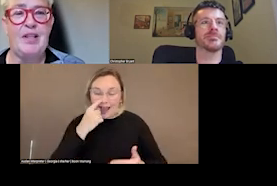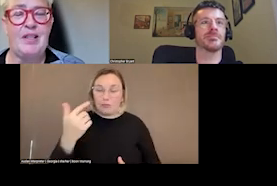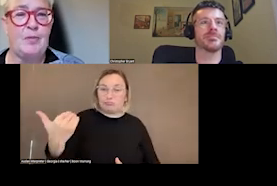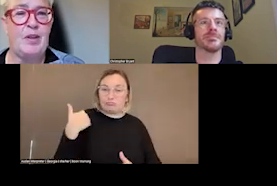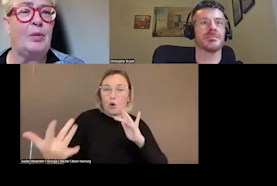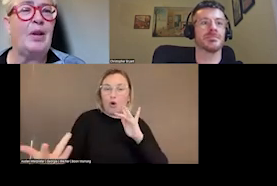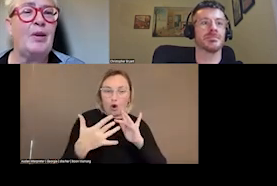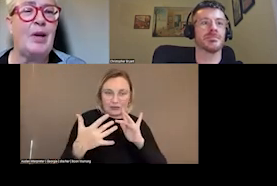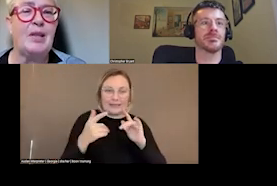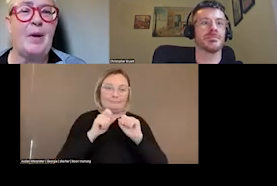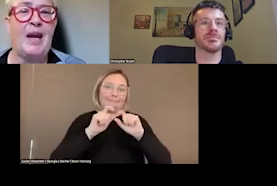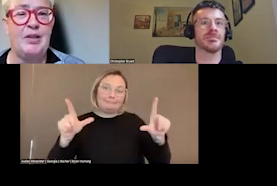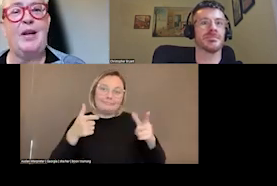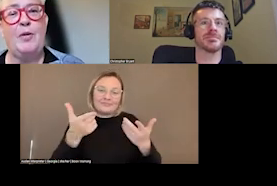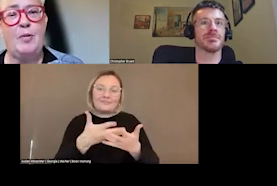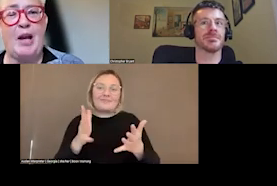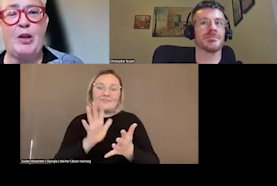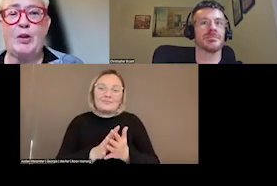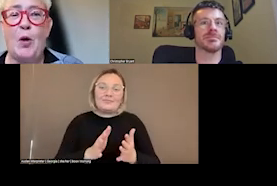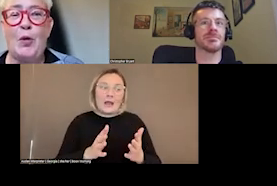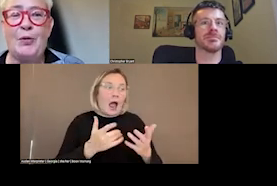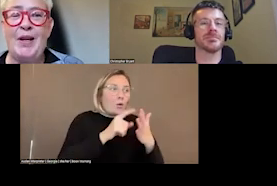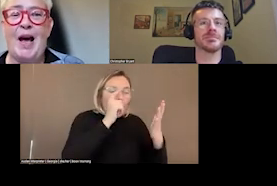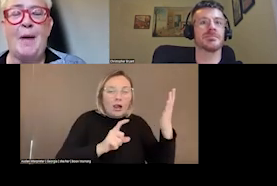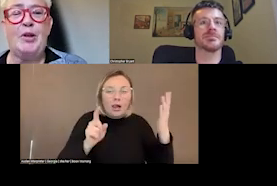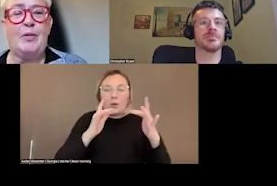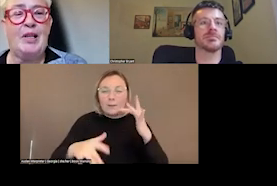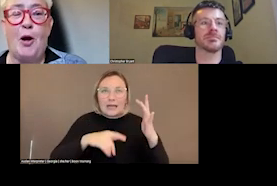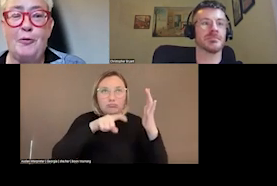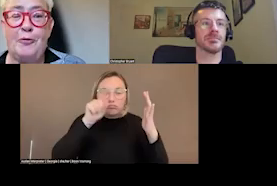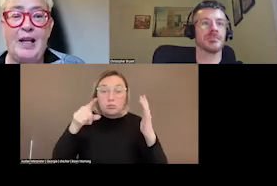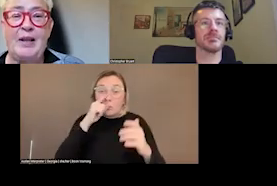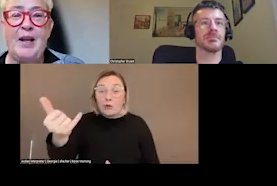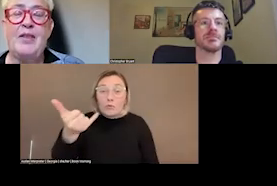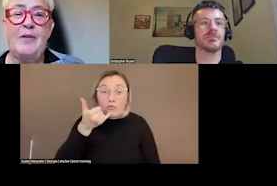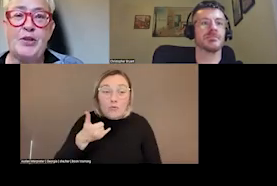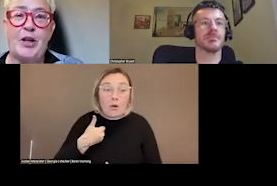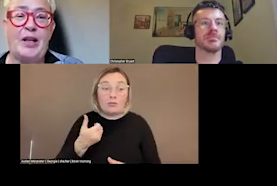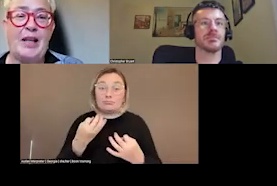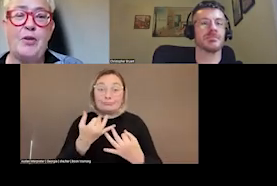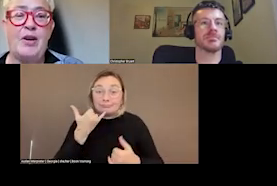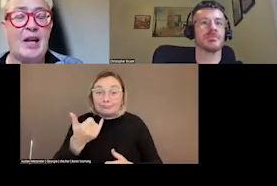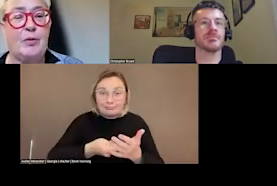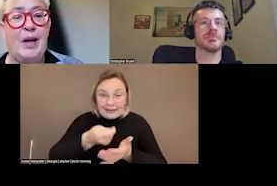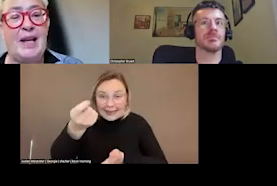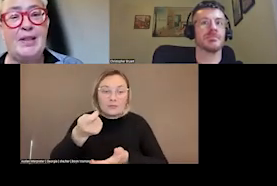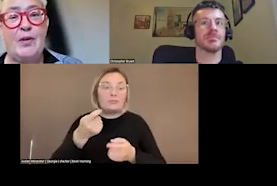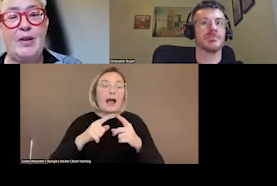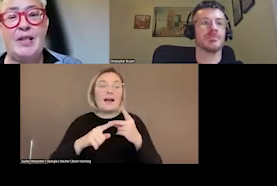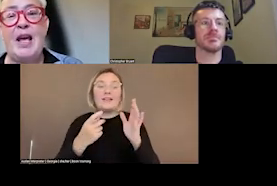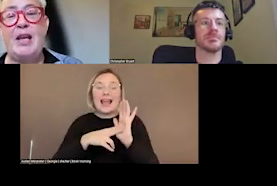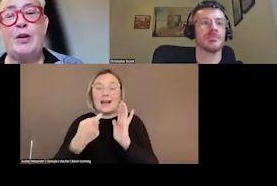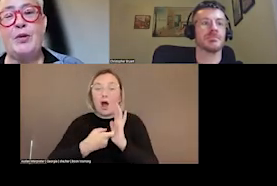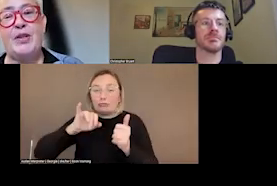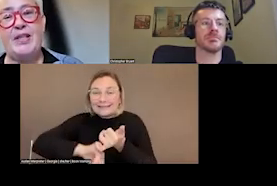So this will how you get to the page. You can call, you can ring toll free. They've also got a link through the National Relay